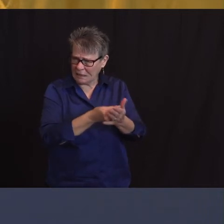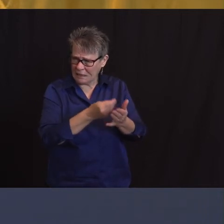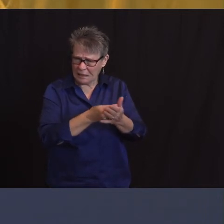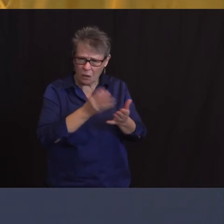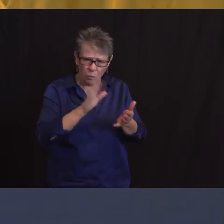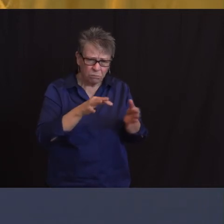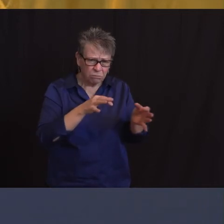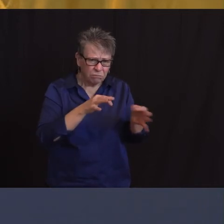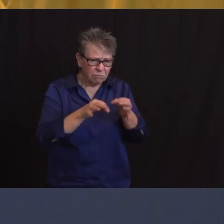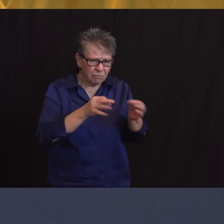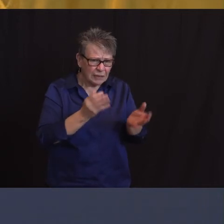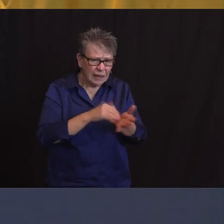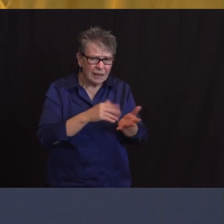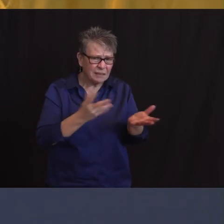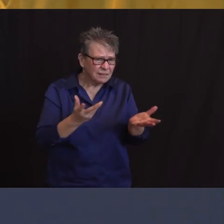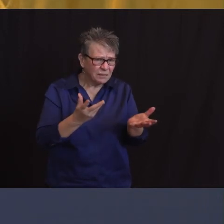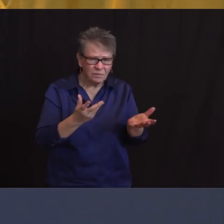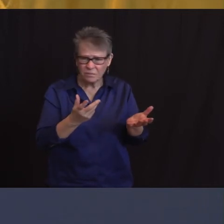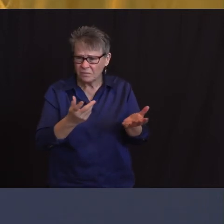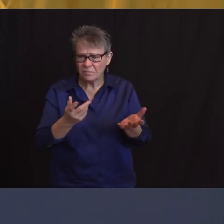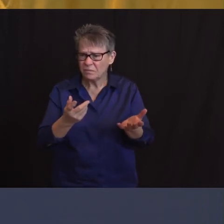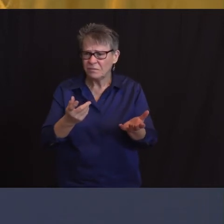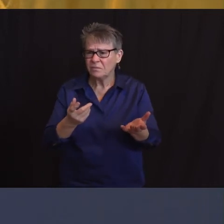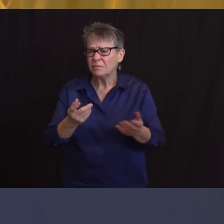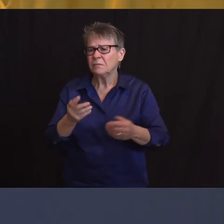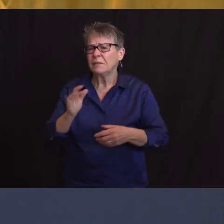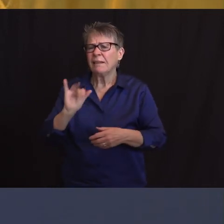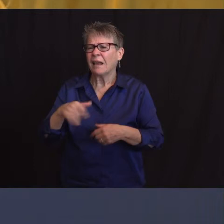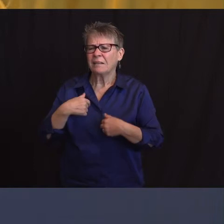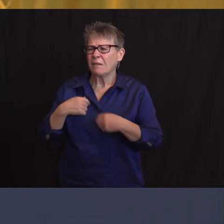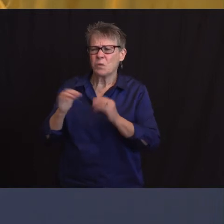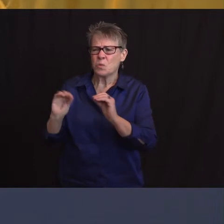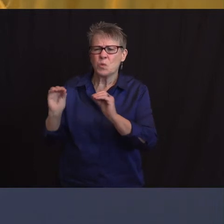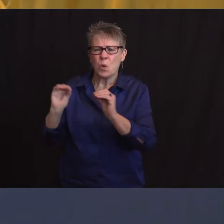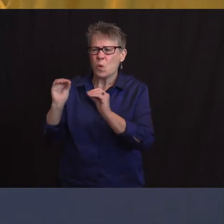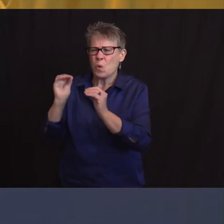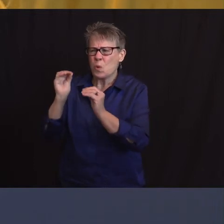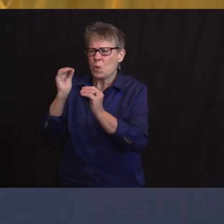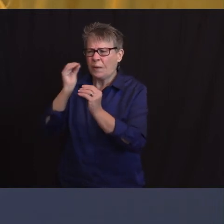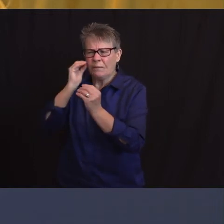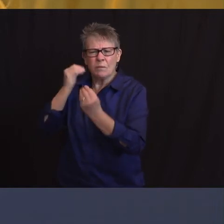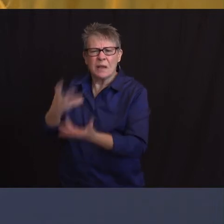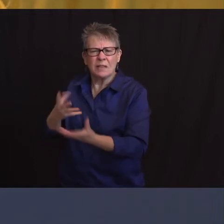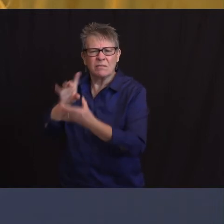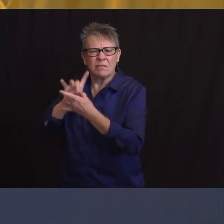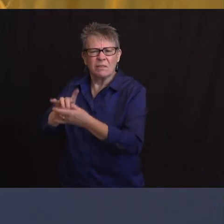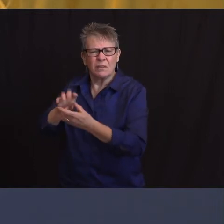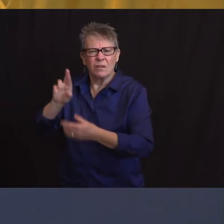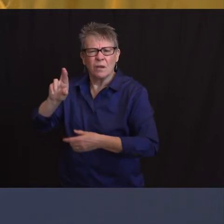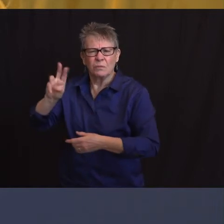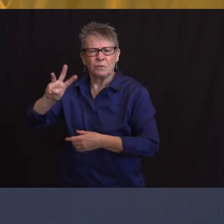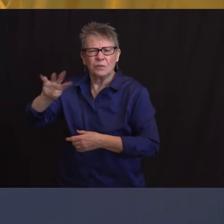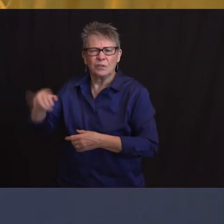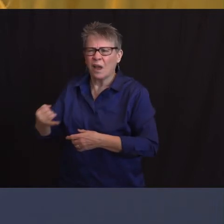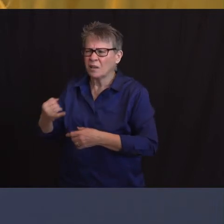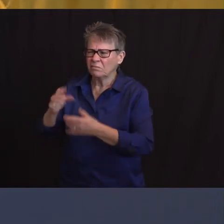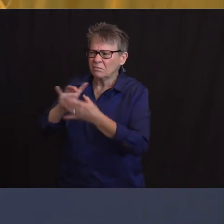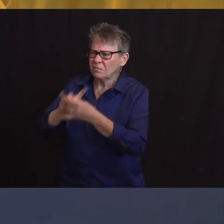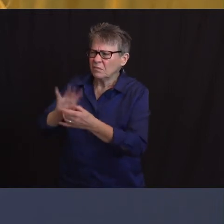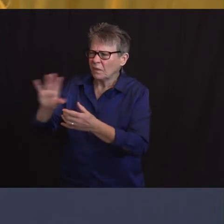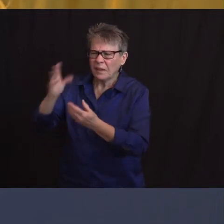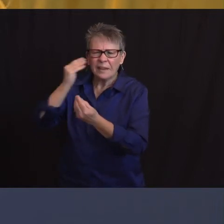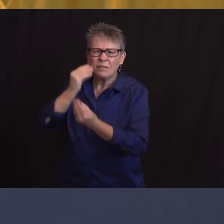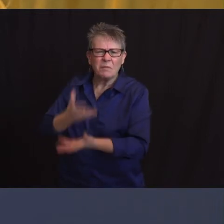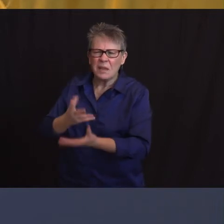the Robert Wood Johnson Hospital annual meeting. So we're going to come back to that. I've got nothing. You